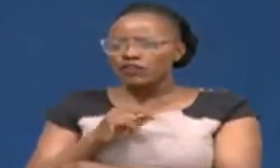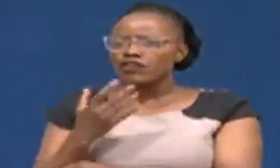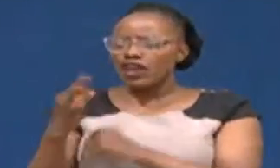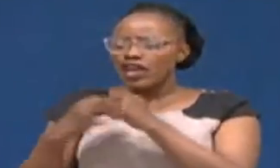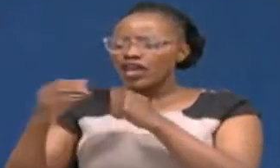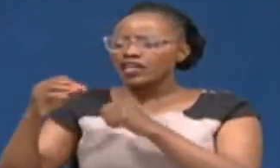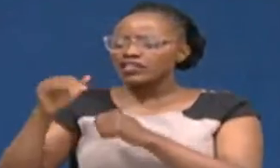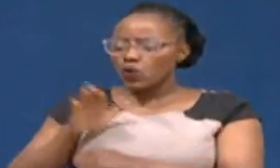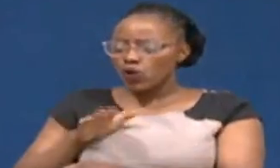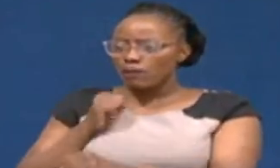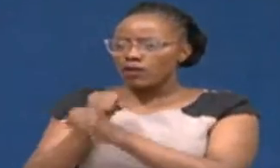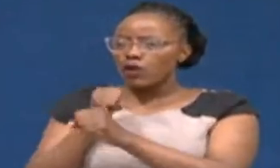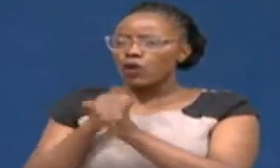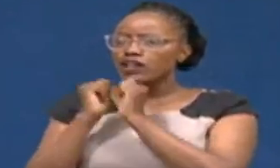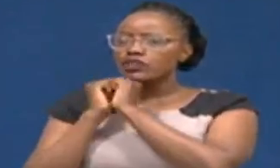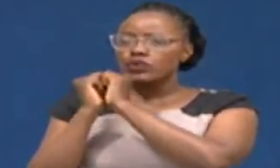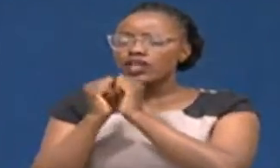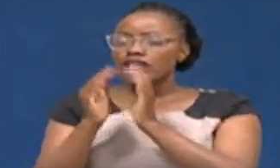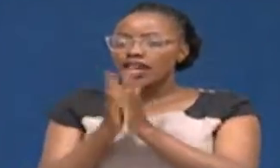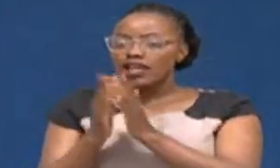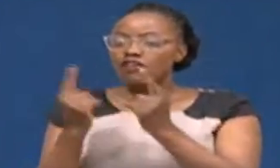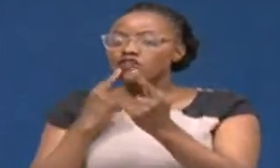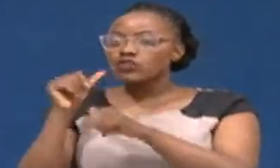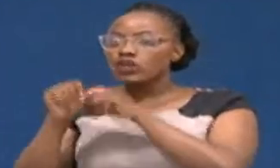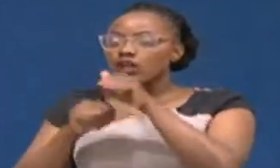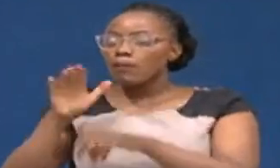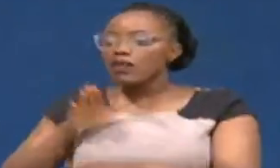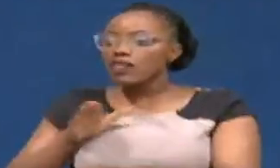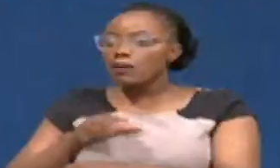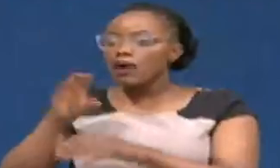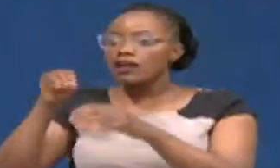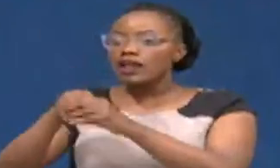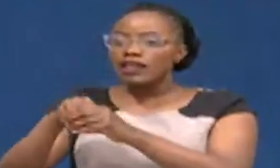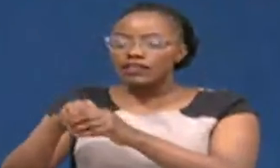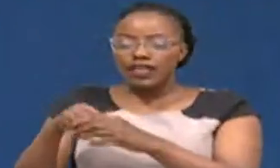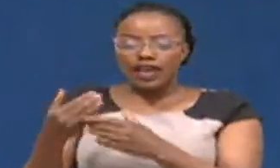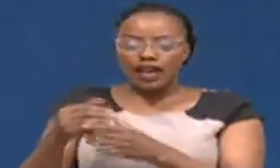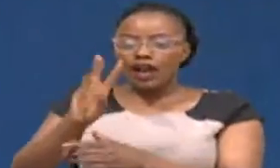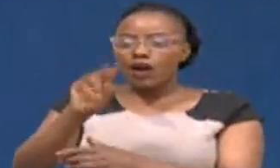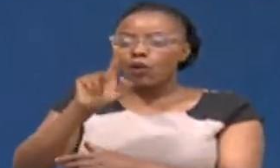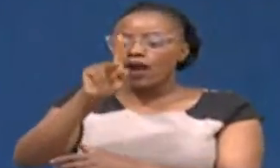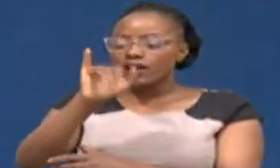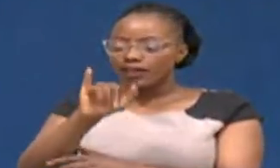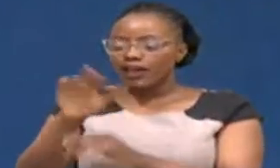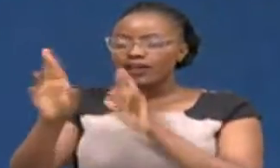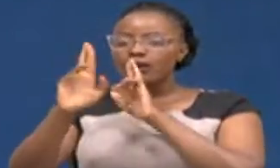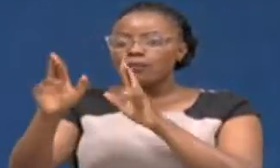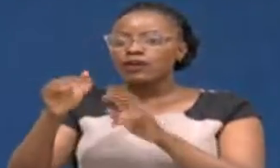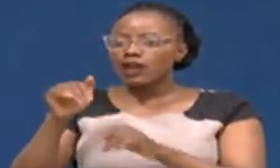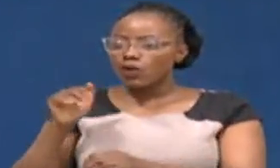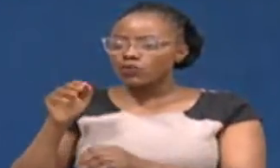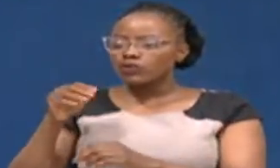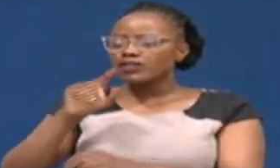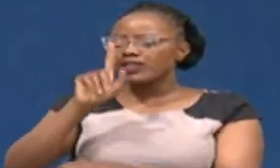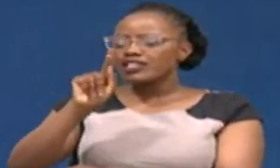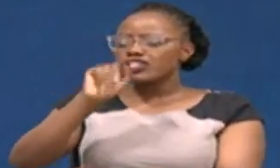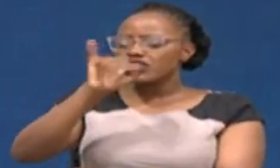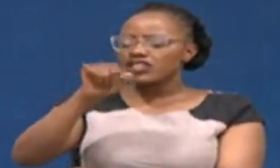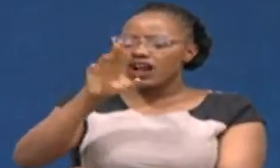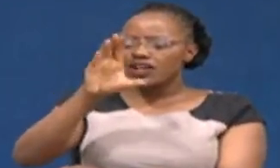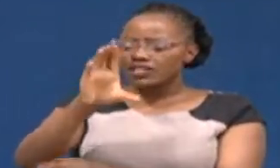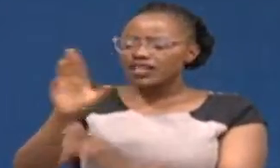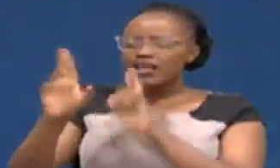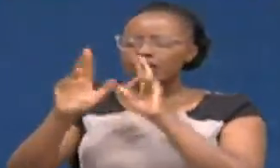women that we work with. Yeah. And I haven't talked about the women in the WAKI report. I haven't talked about the women in the TJRC